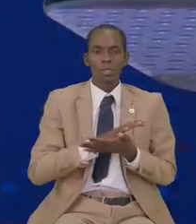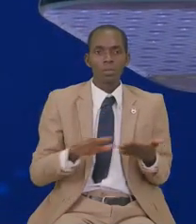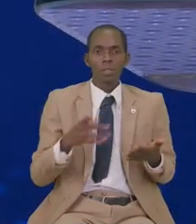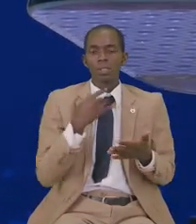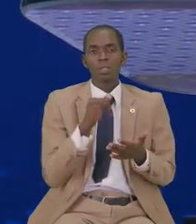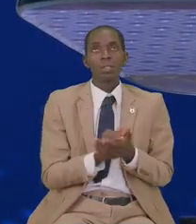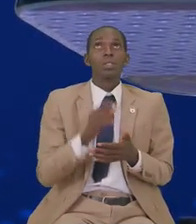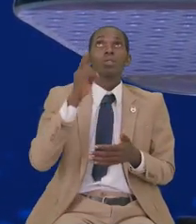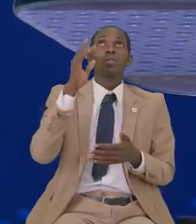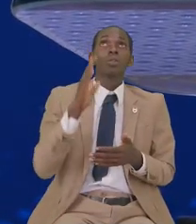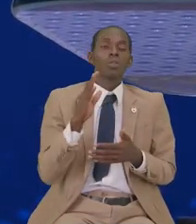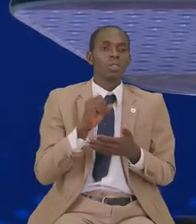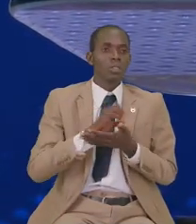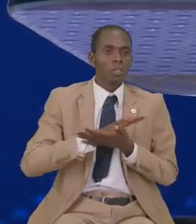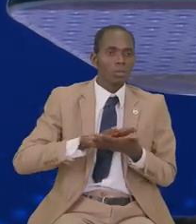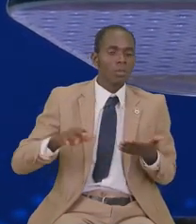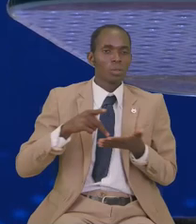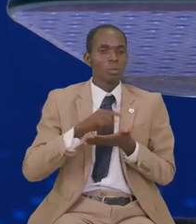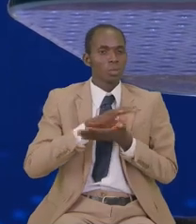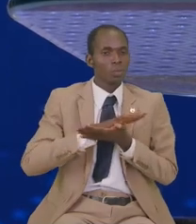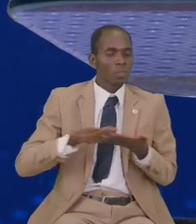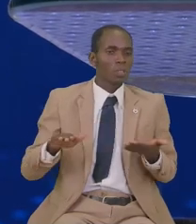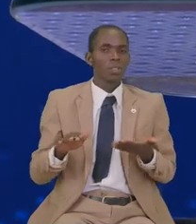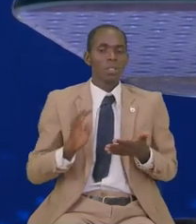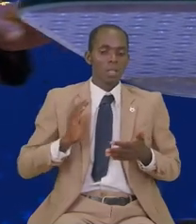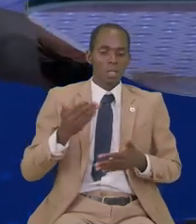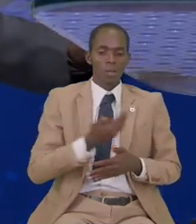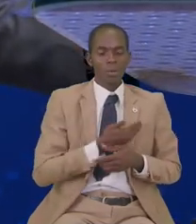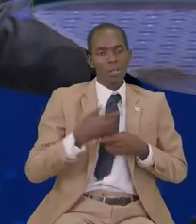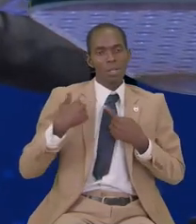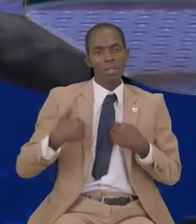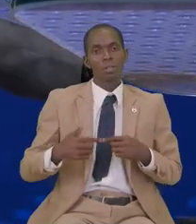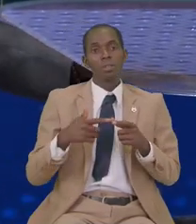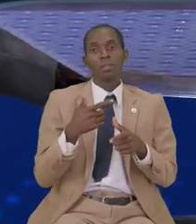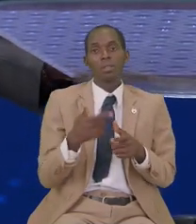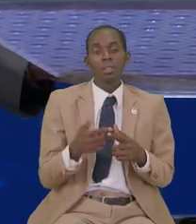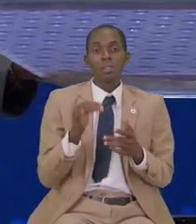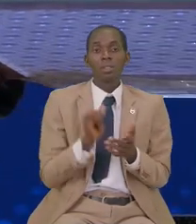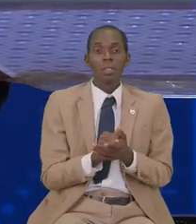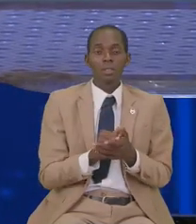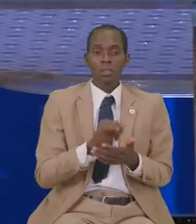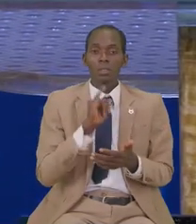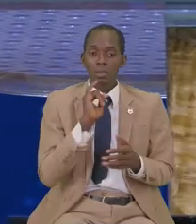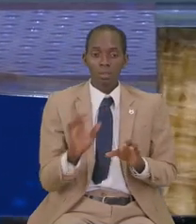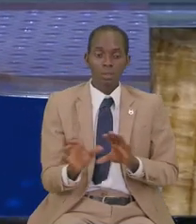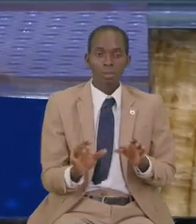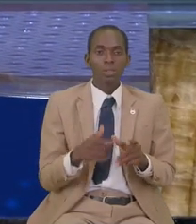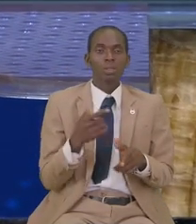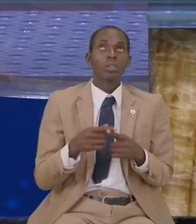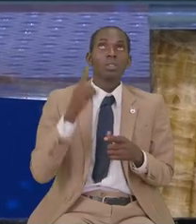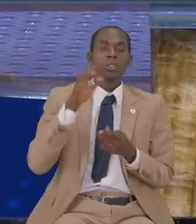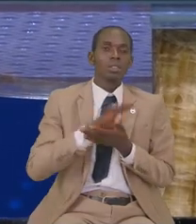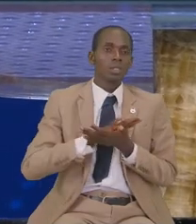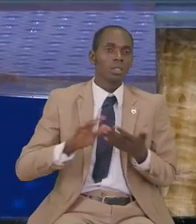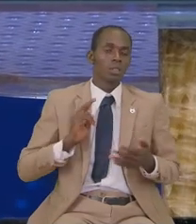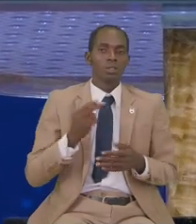God, sanctify, purify, cleanse our hearts, then that is done, and then He cleanses